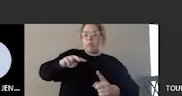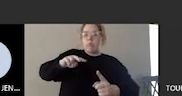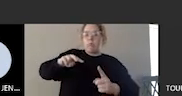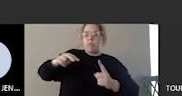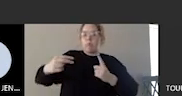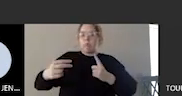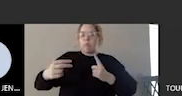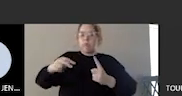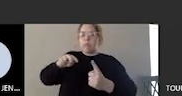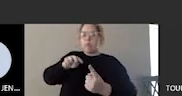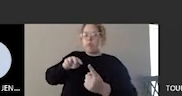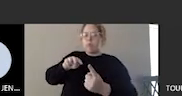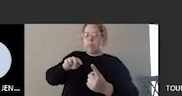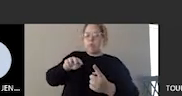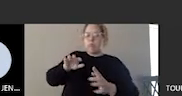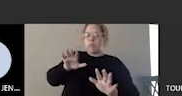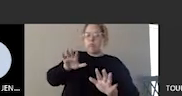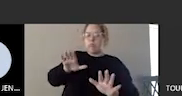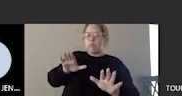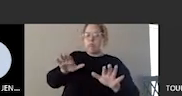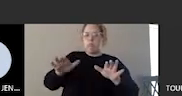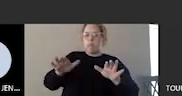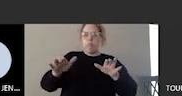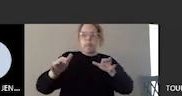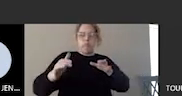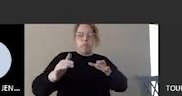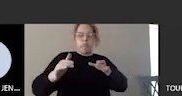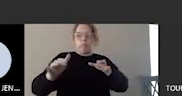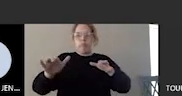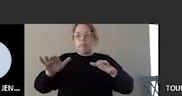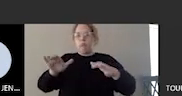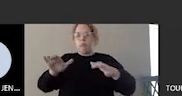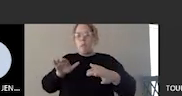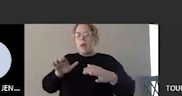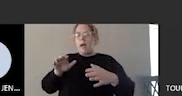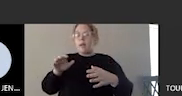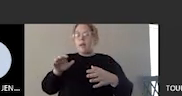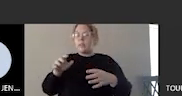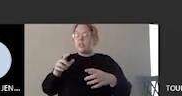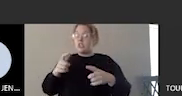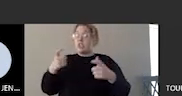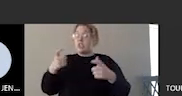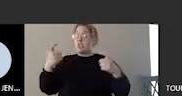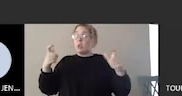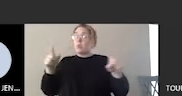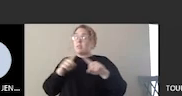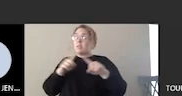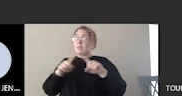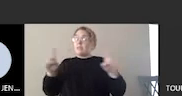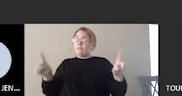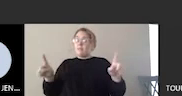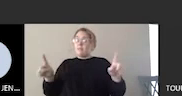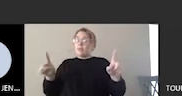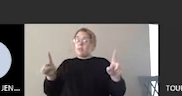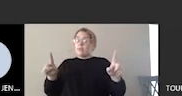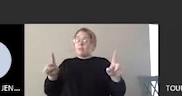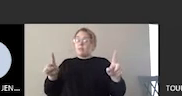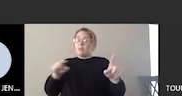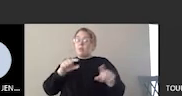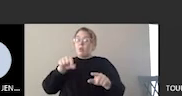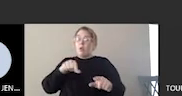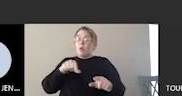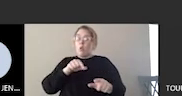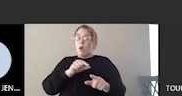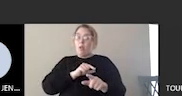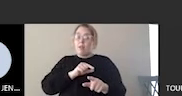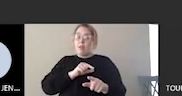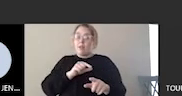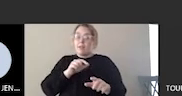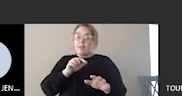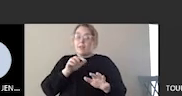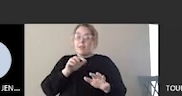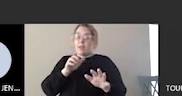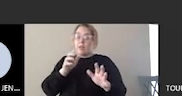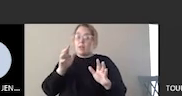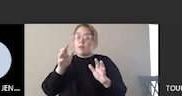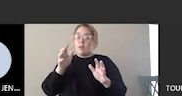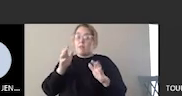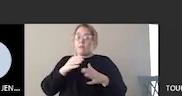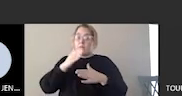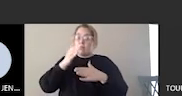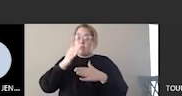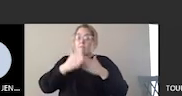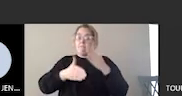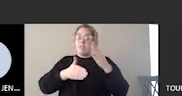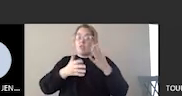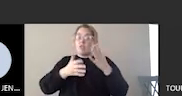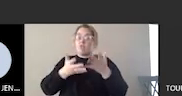that you print makes a tremendous difference in the quality of the object that you get when you're done and